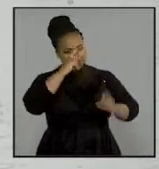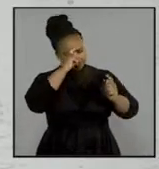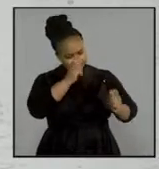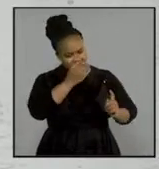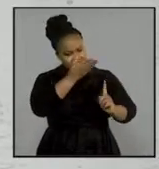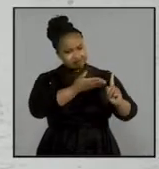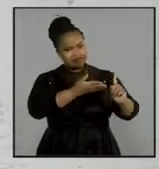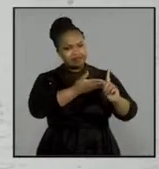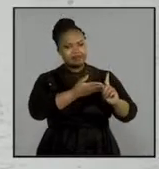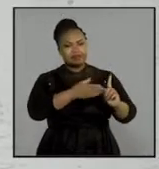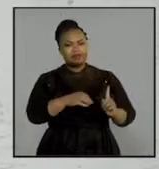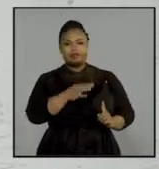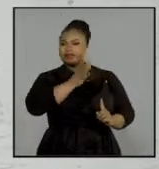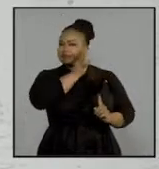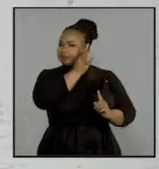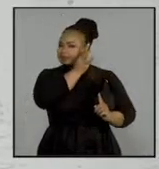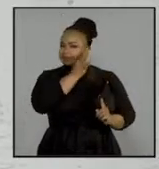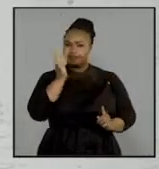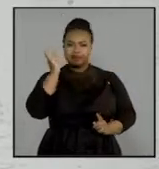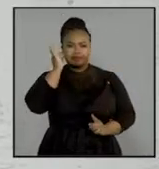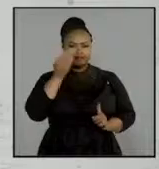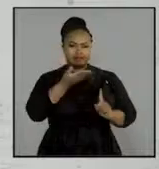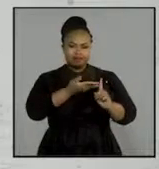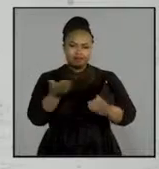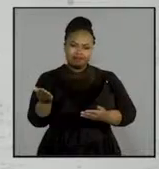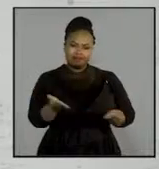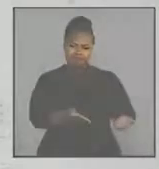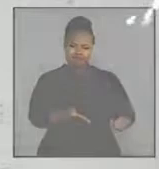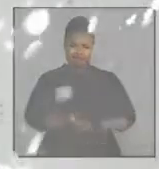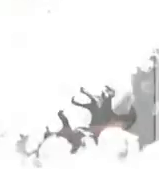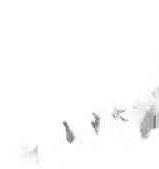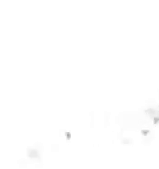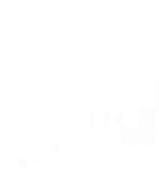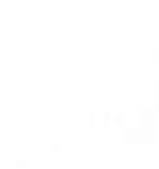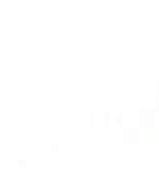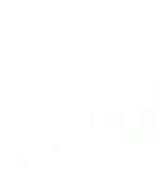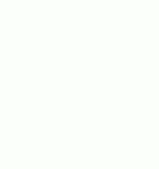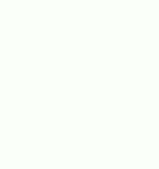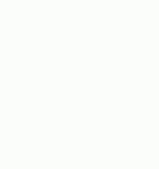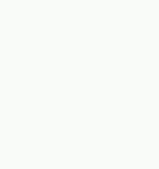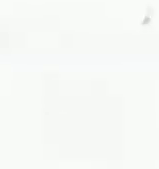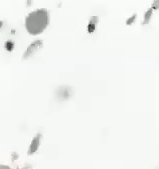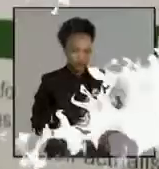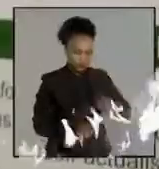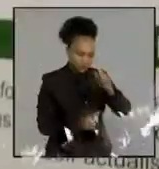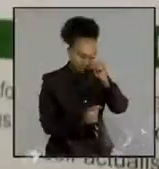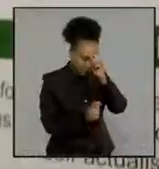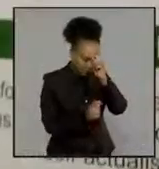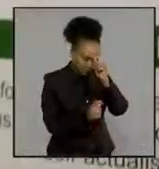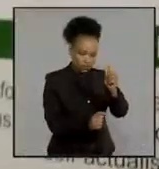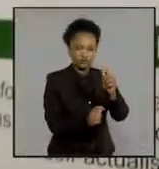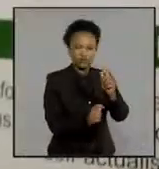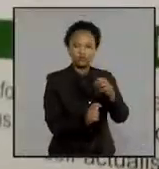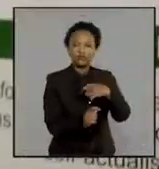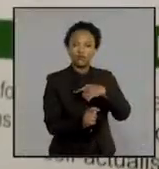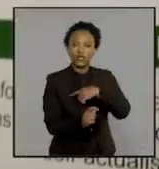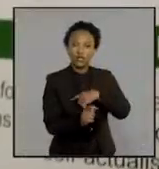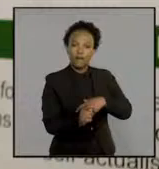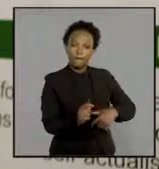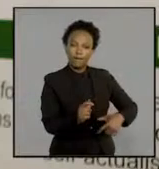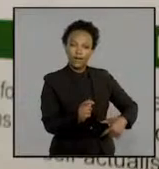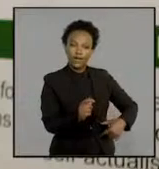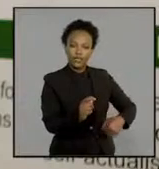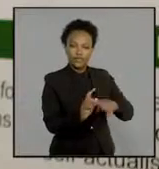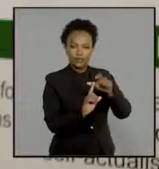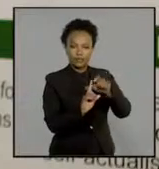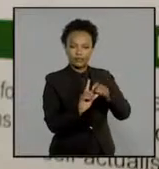with Disabilities, the Honorable Maite Nkwana Mashabane. Your Excellency, Mrs.